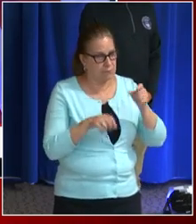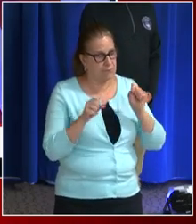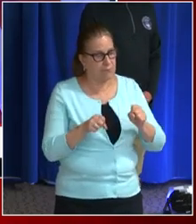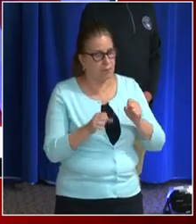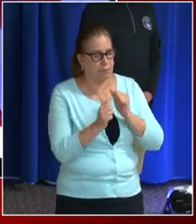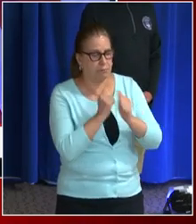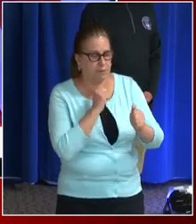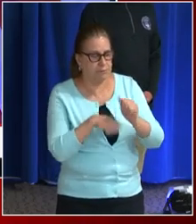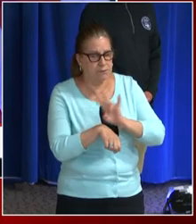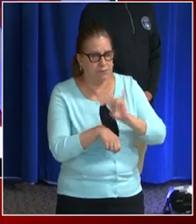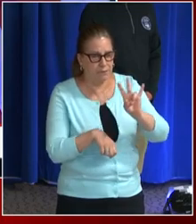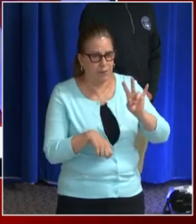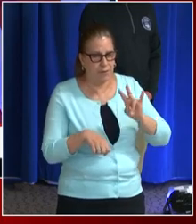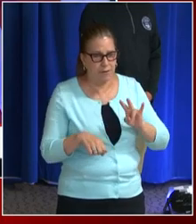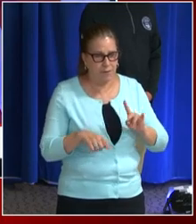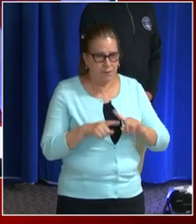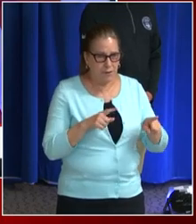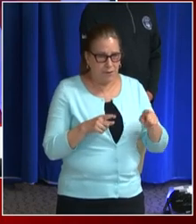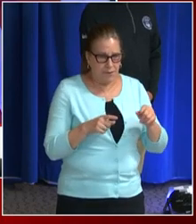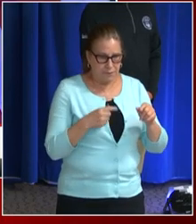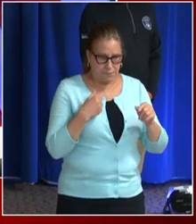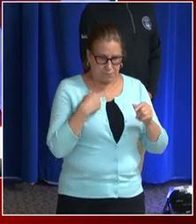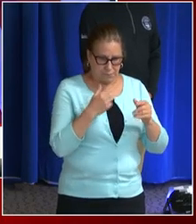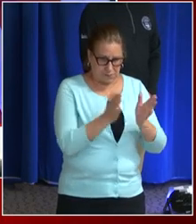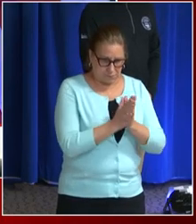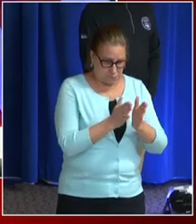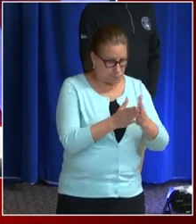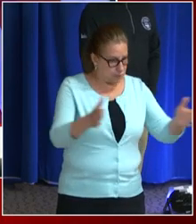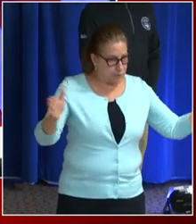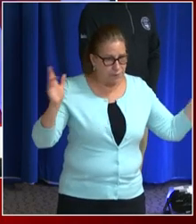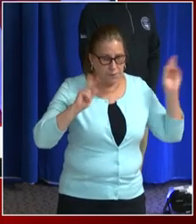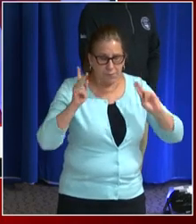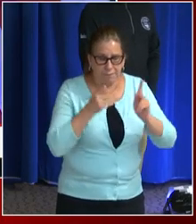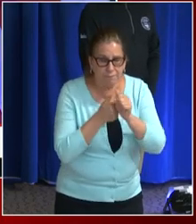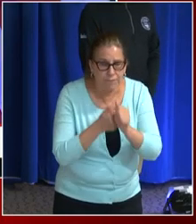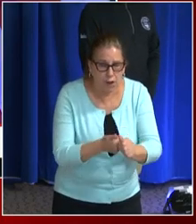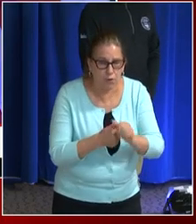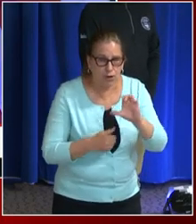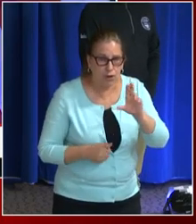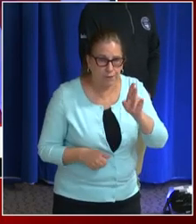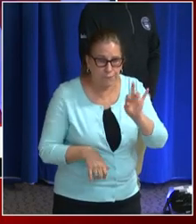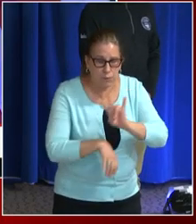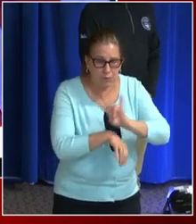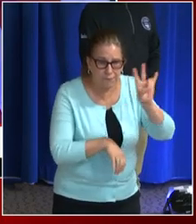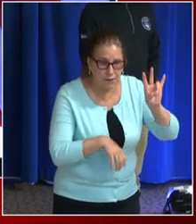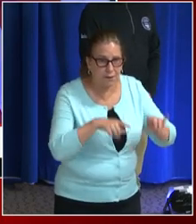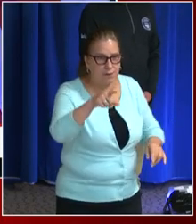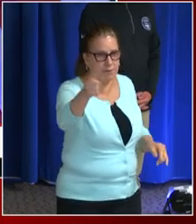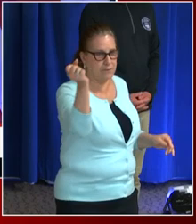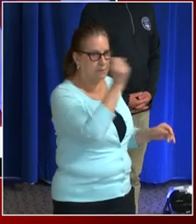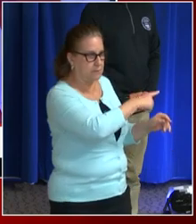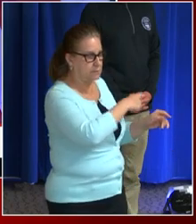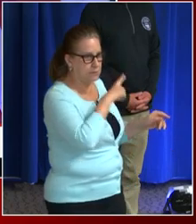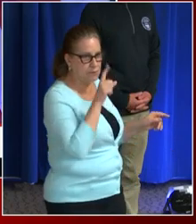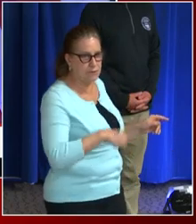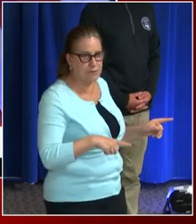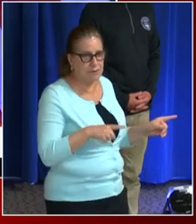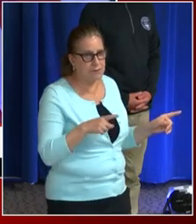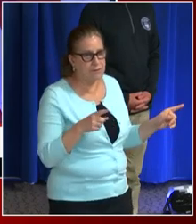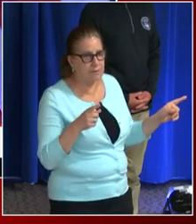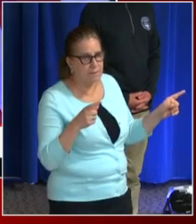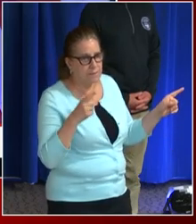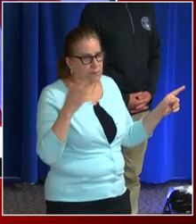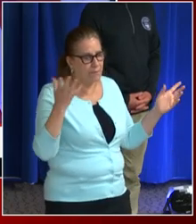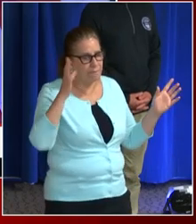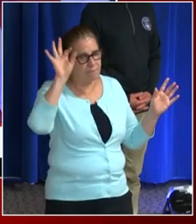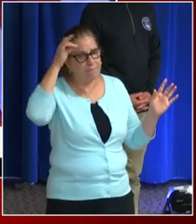asking people to comply with the curfew. Yes. Mayor Bowser, what did the federal government tell you about the